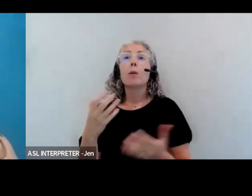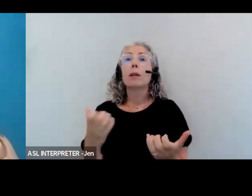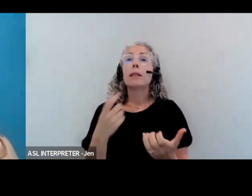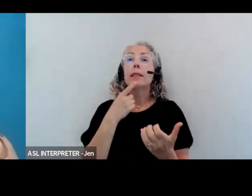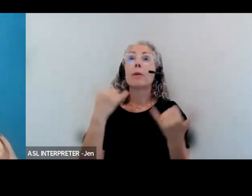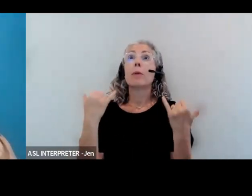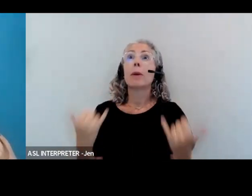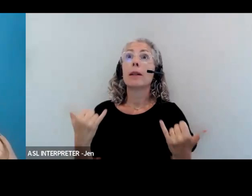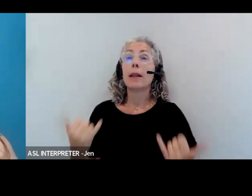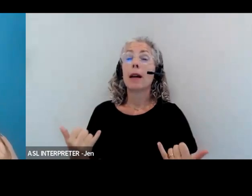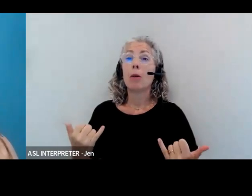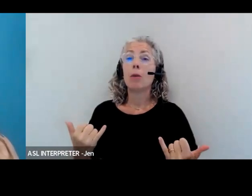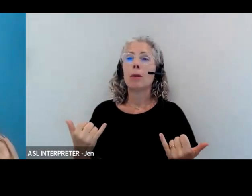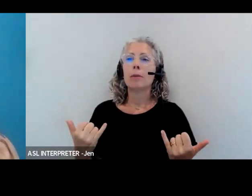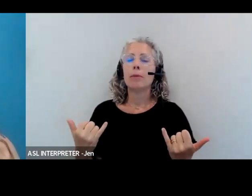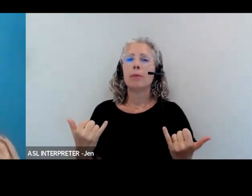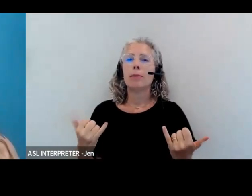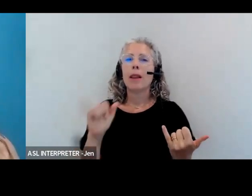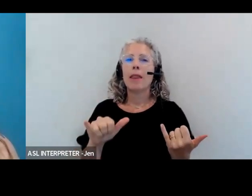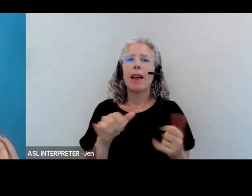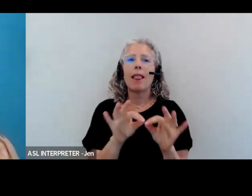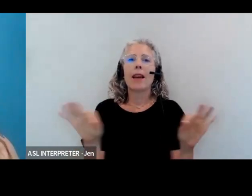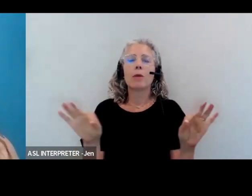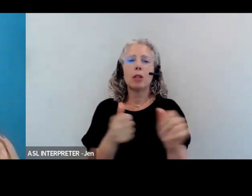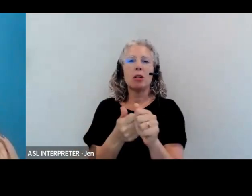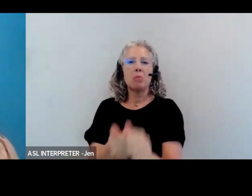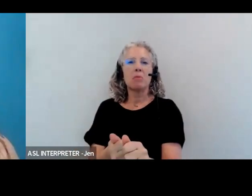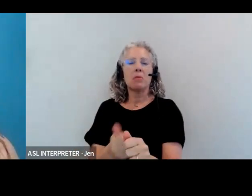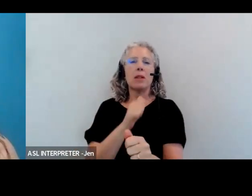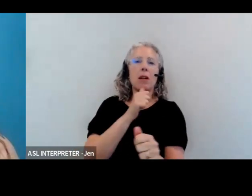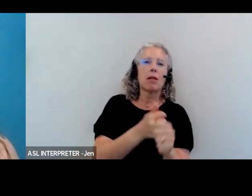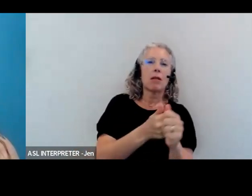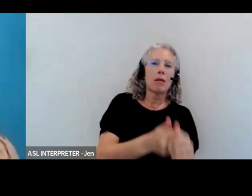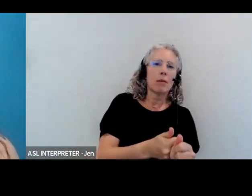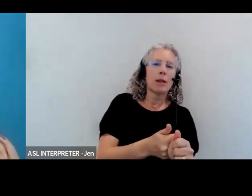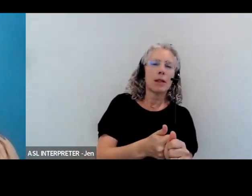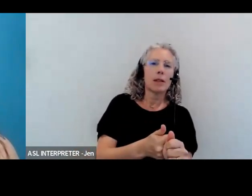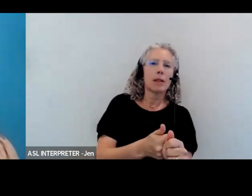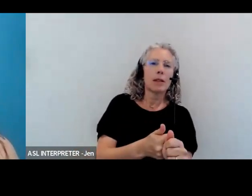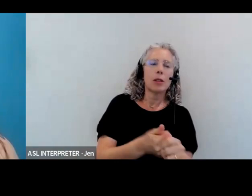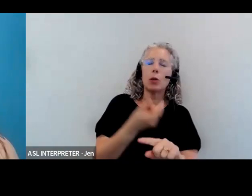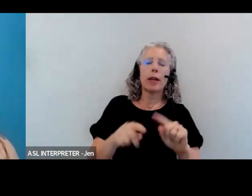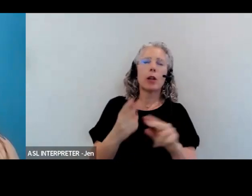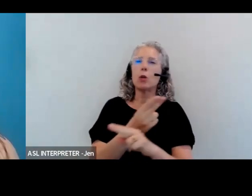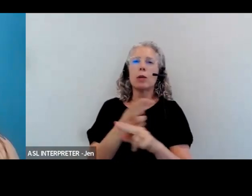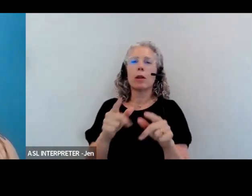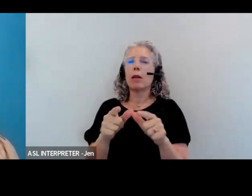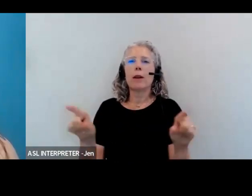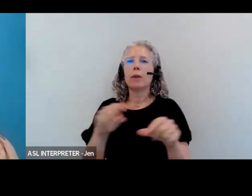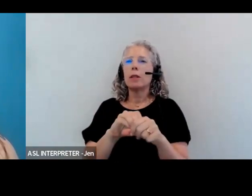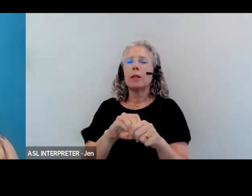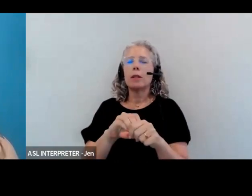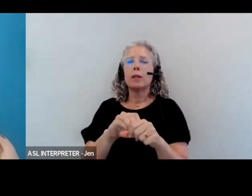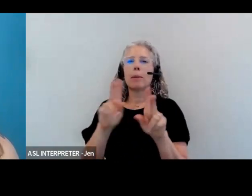here right now that that language of compliance and non-compliance, there is no way to use that language in a person-centered